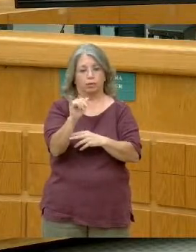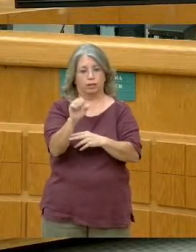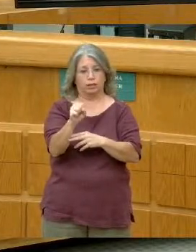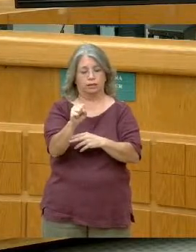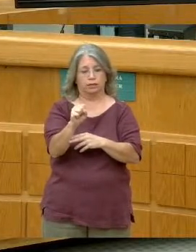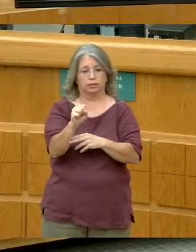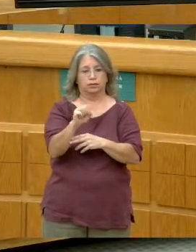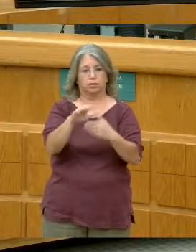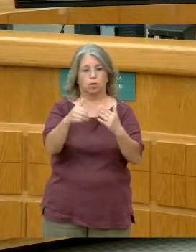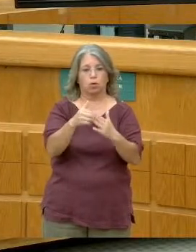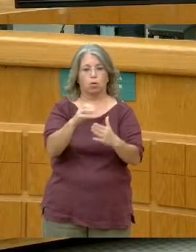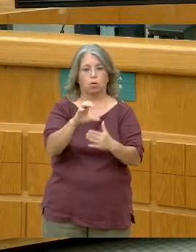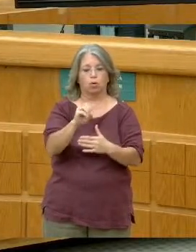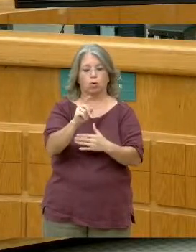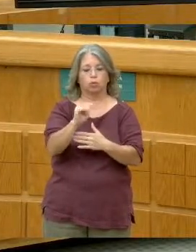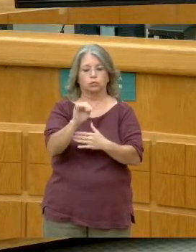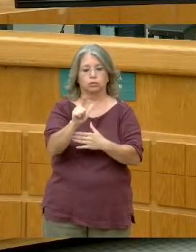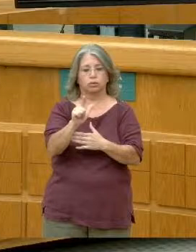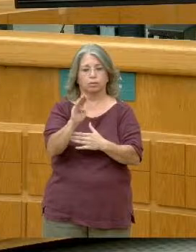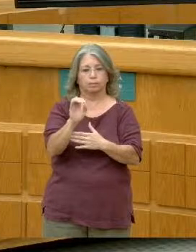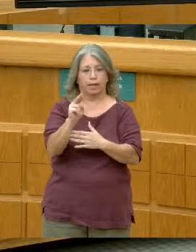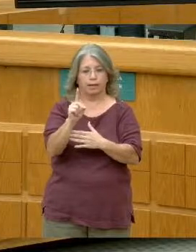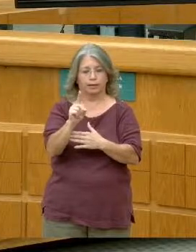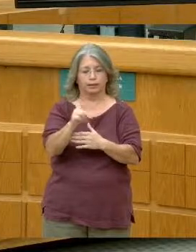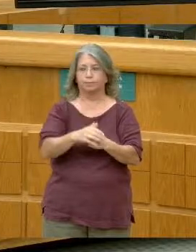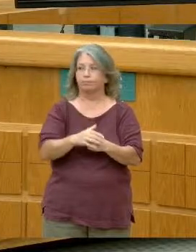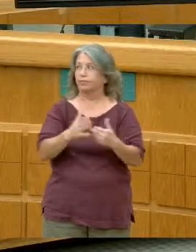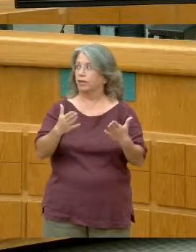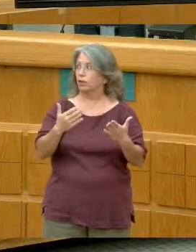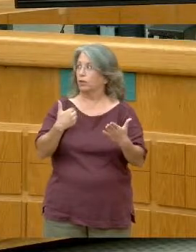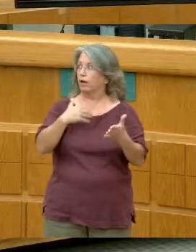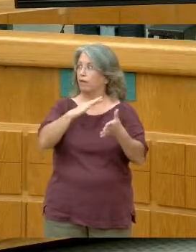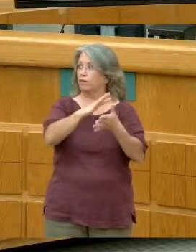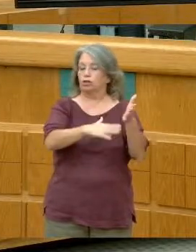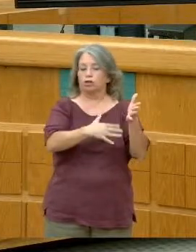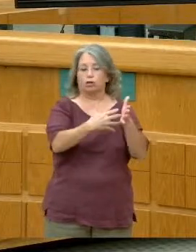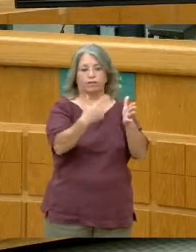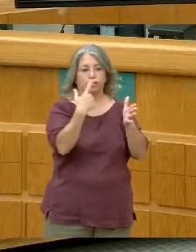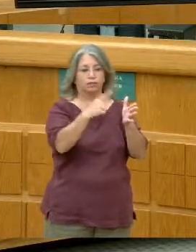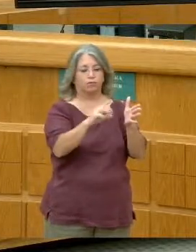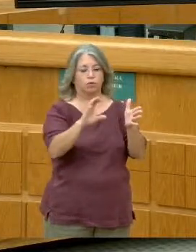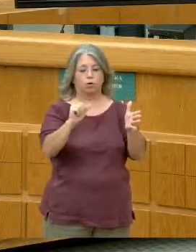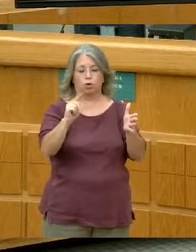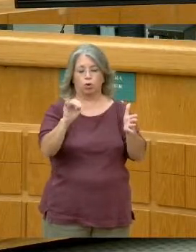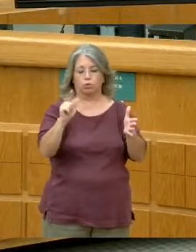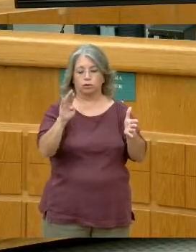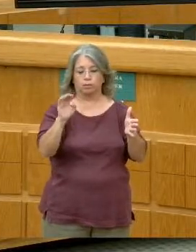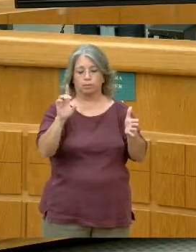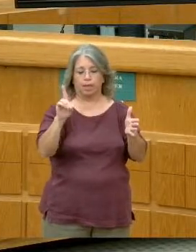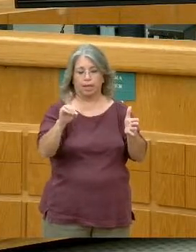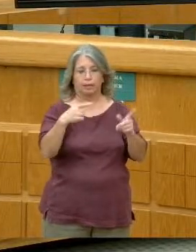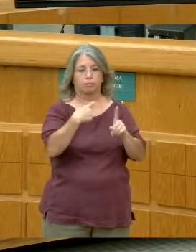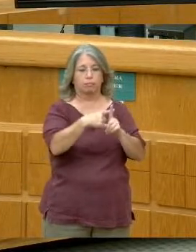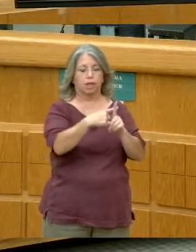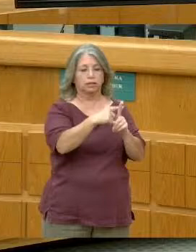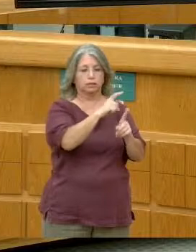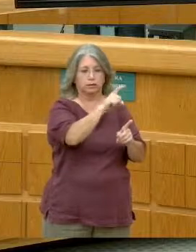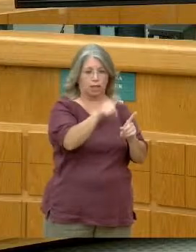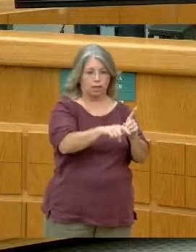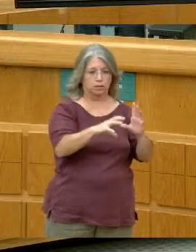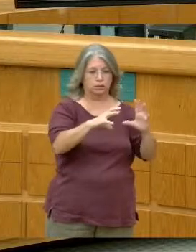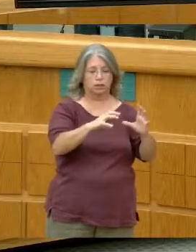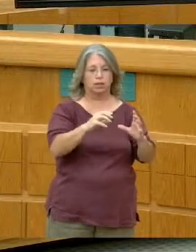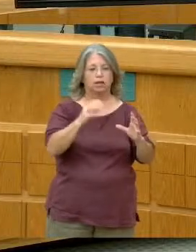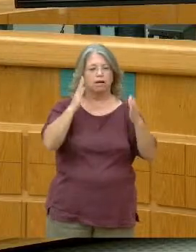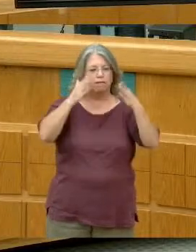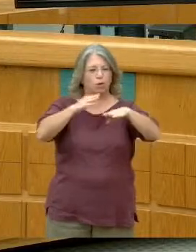Here we have graphics of the total number of cases in the Coastal Bend as well as in all of Texas. Just focus on the colors, the brightest